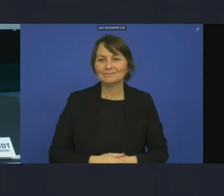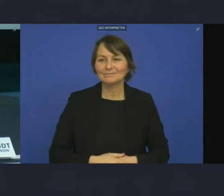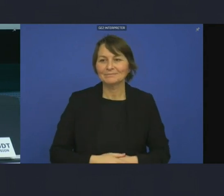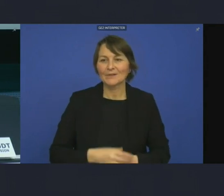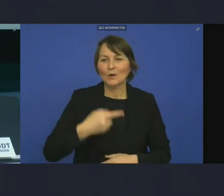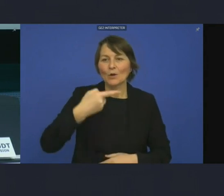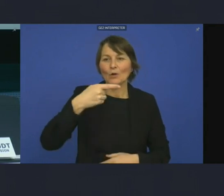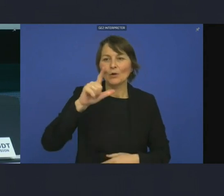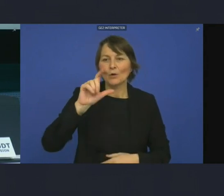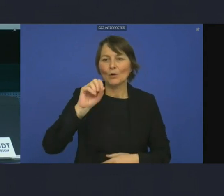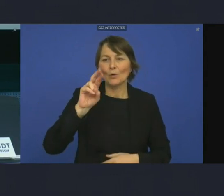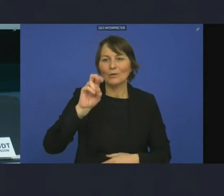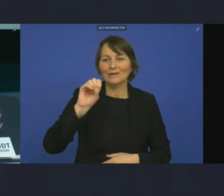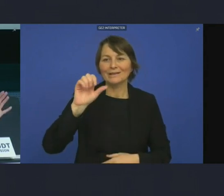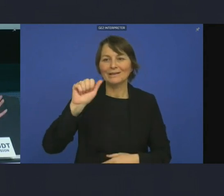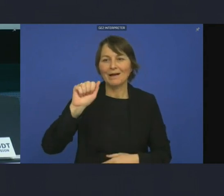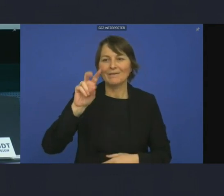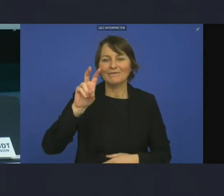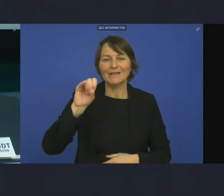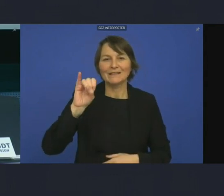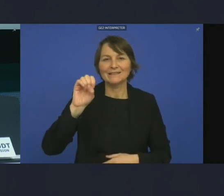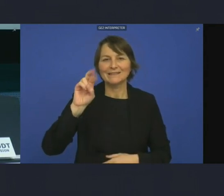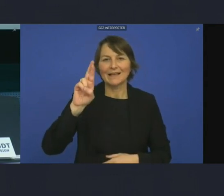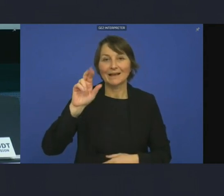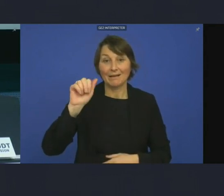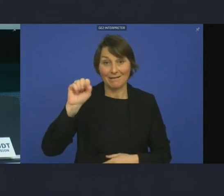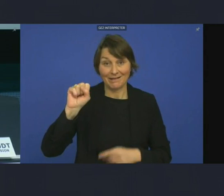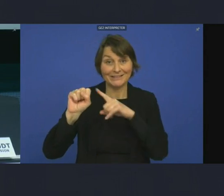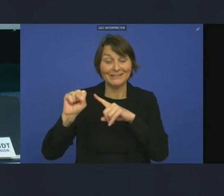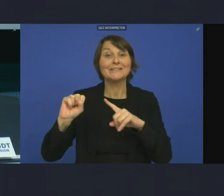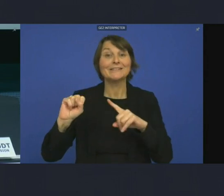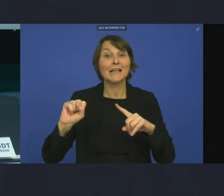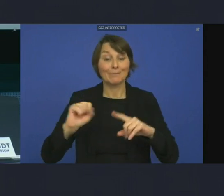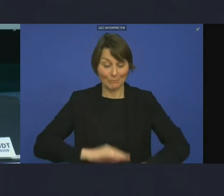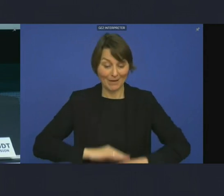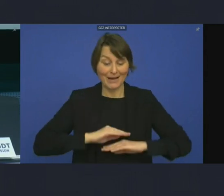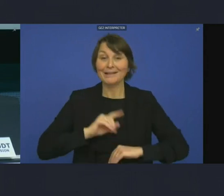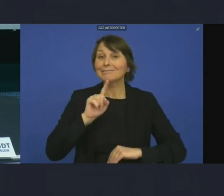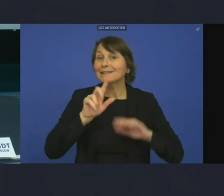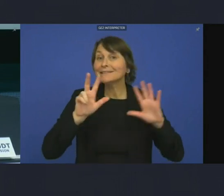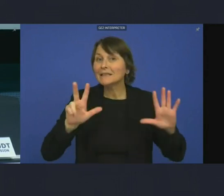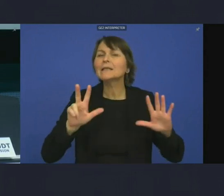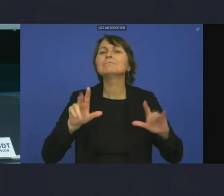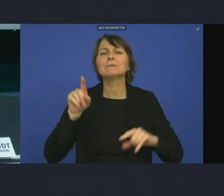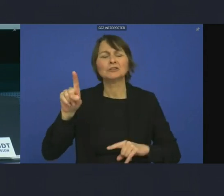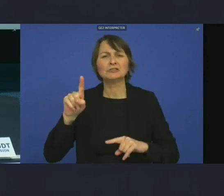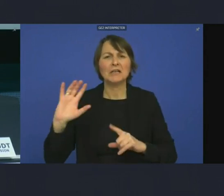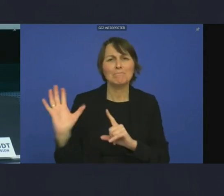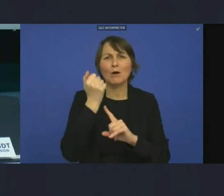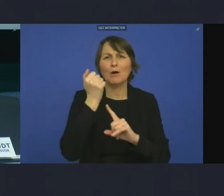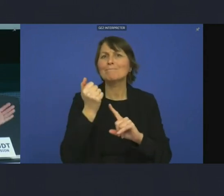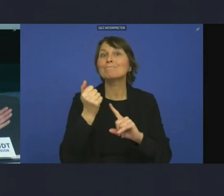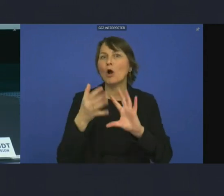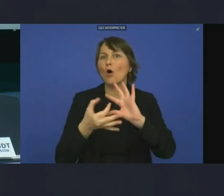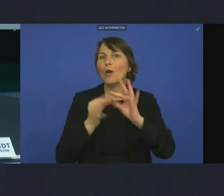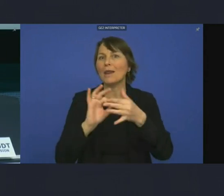the age of 15, a national champion in gymnastics. We're very impressed, and you've also competed in the Olympics. So we're very